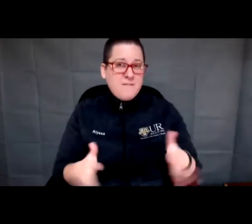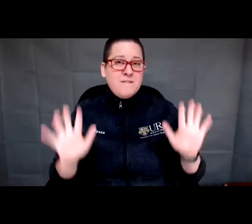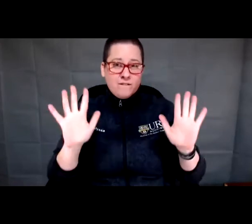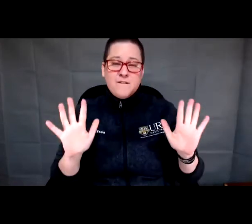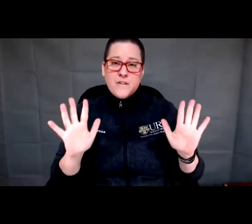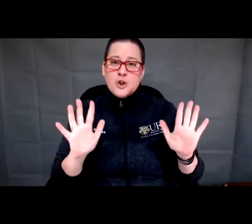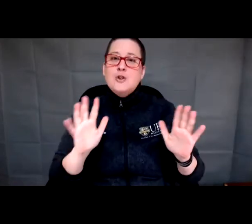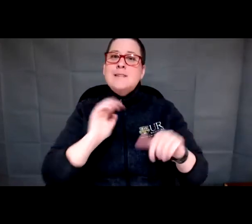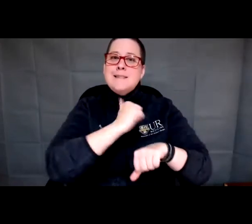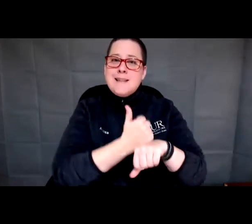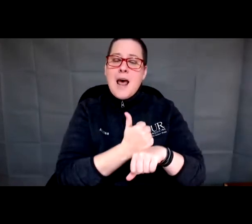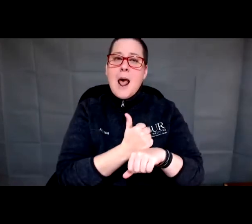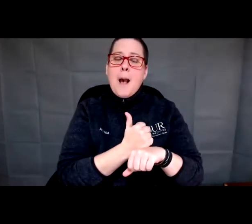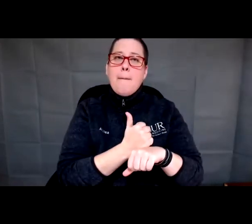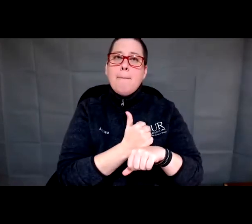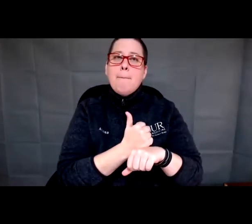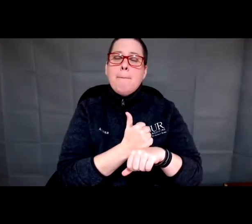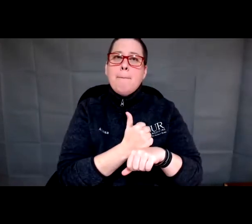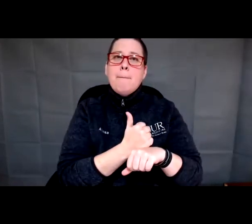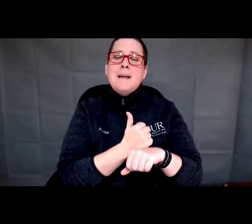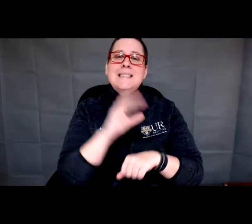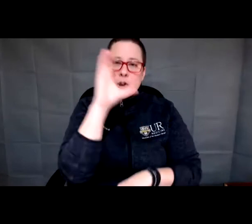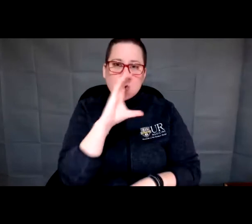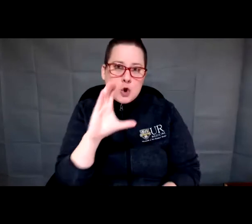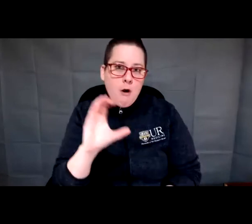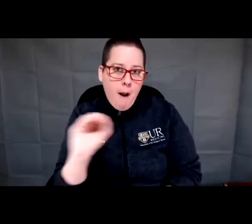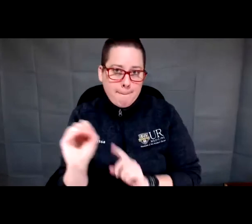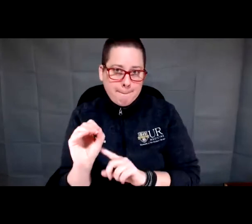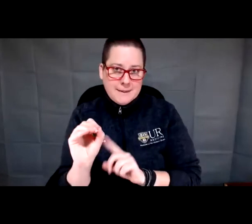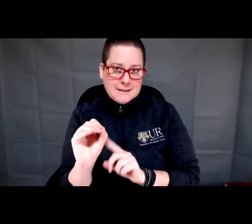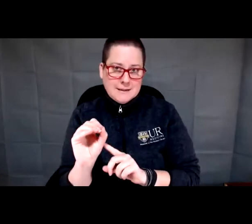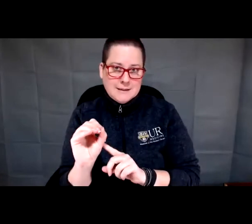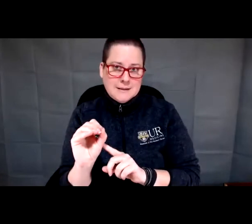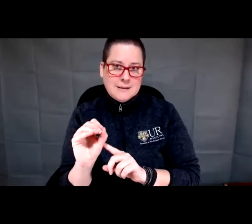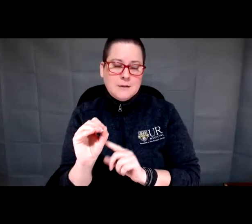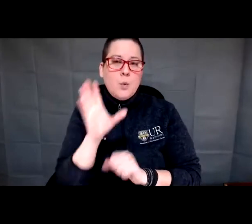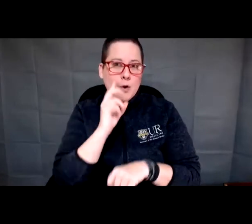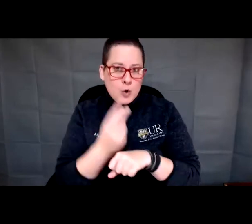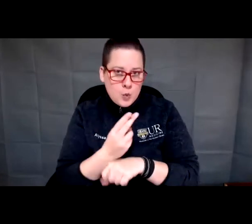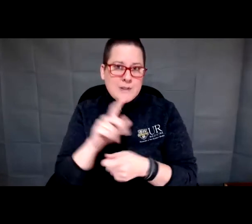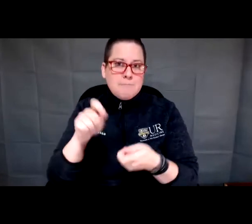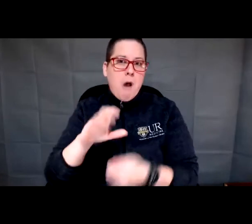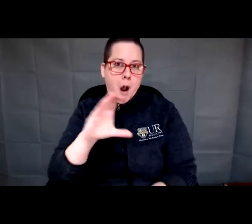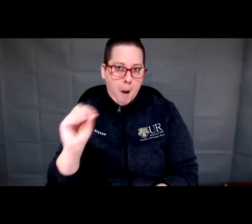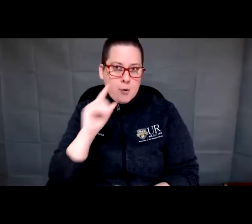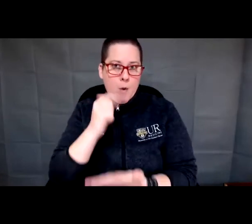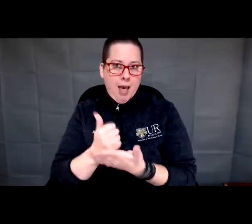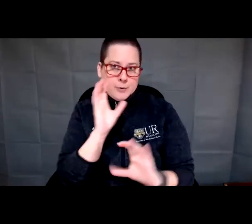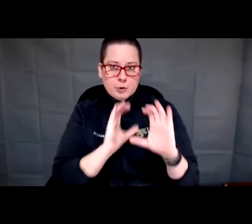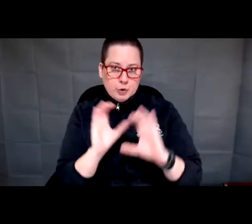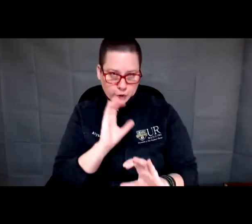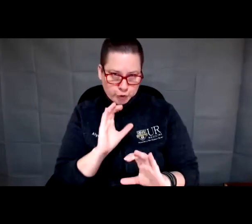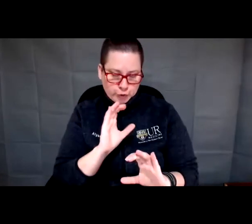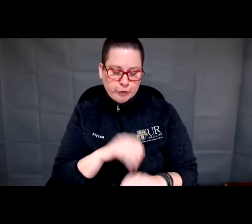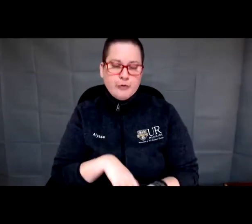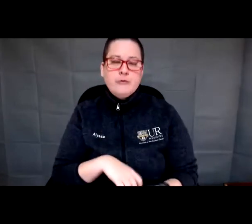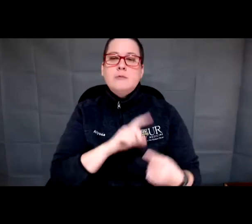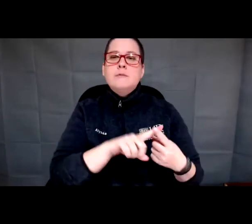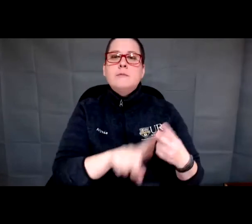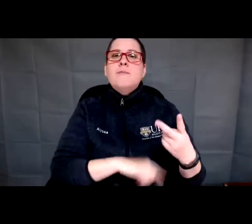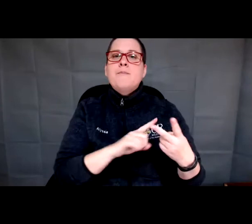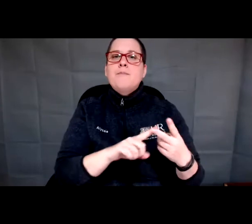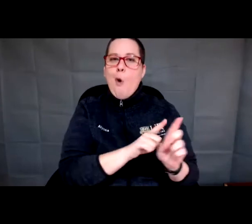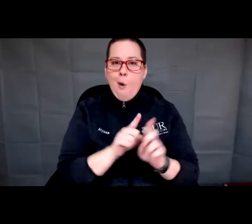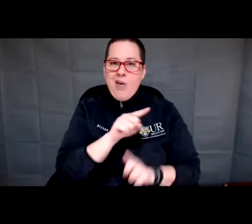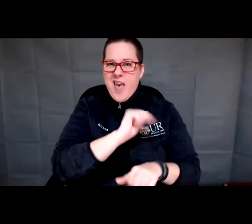search committee, or a search company that we will use, and then also putting together the